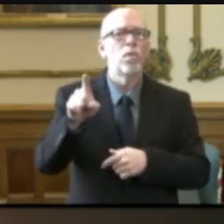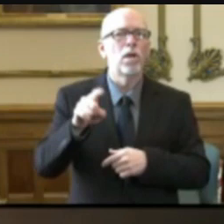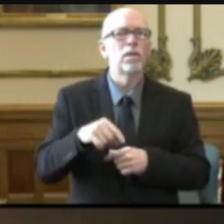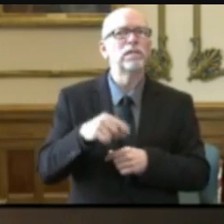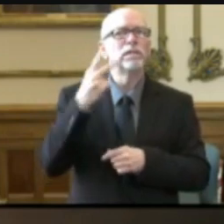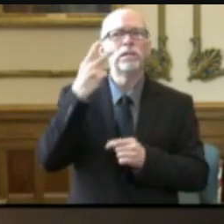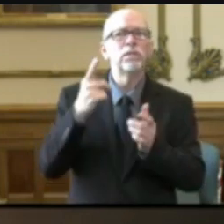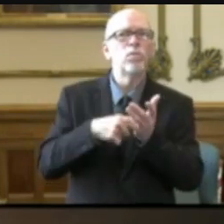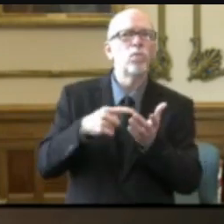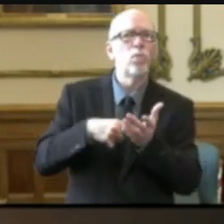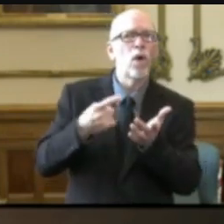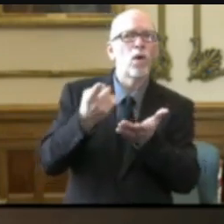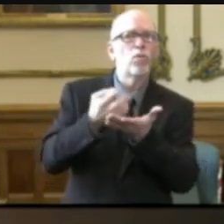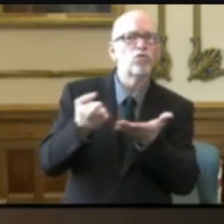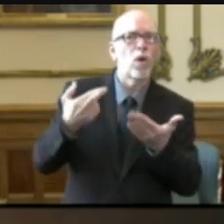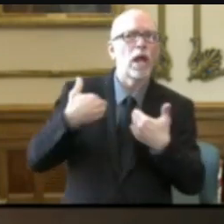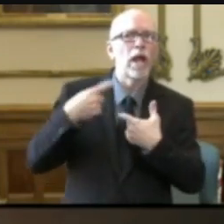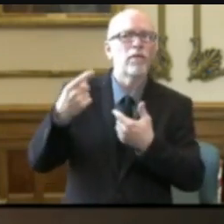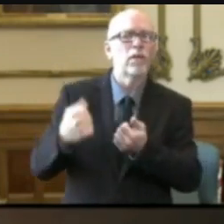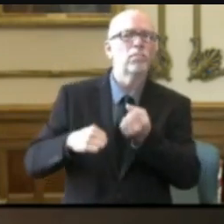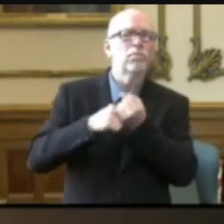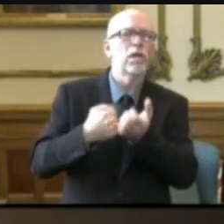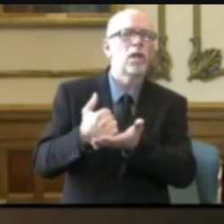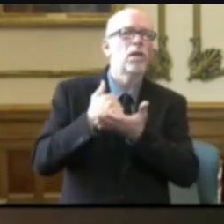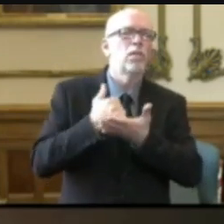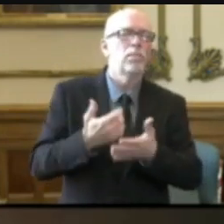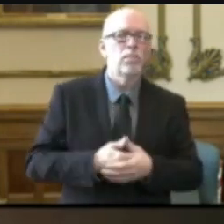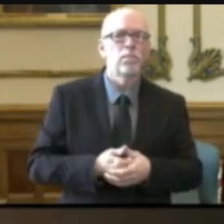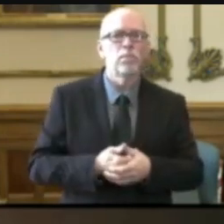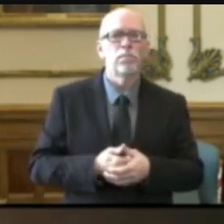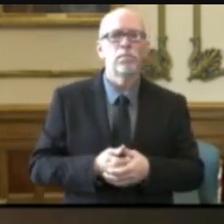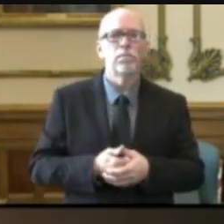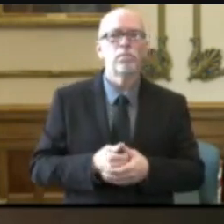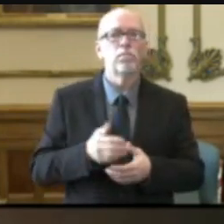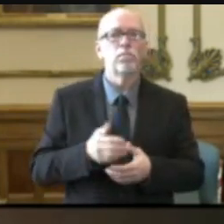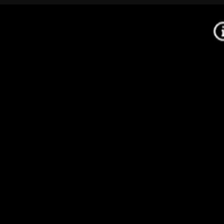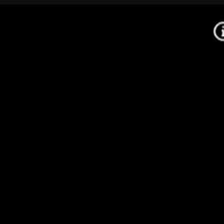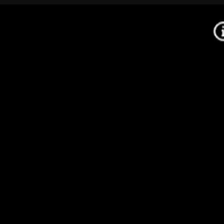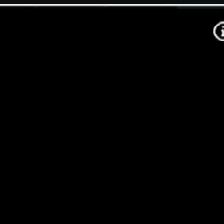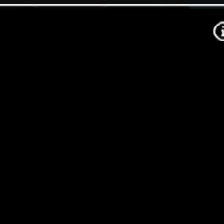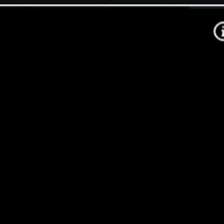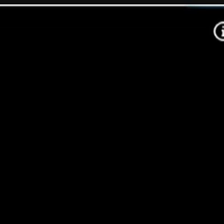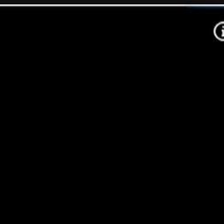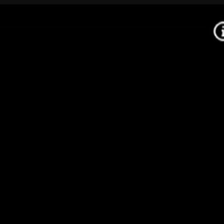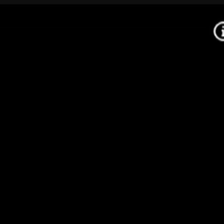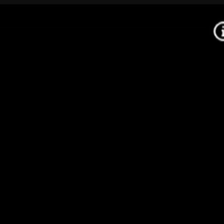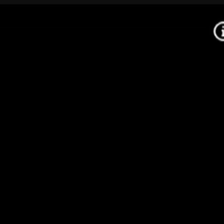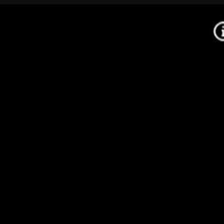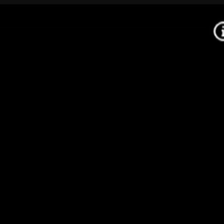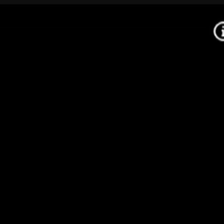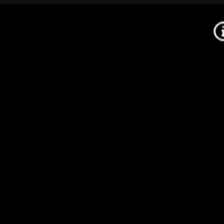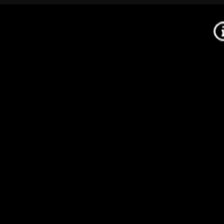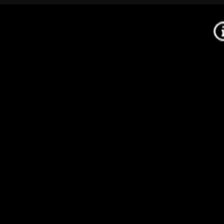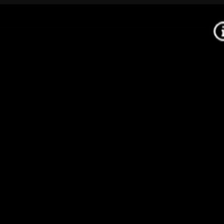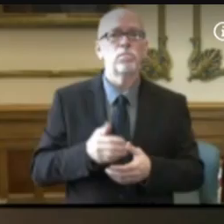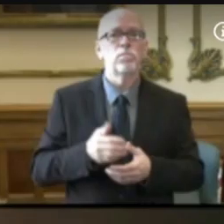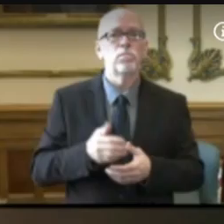see what resources might exist to help. The future feels a lot.